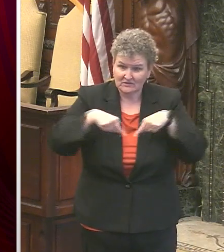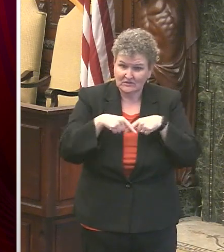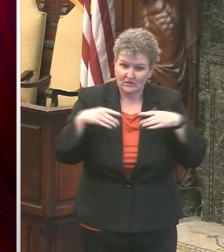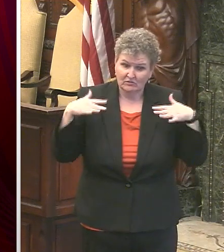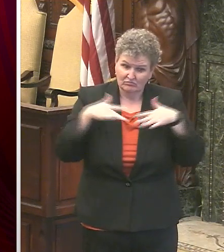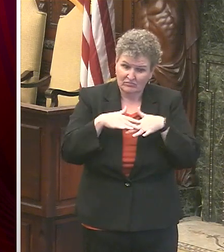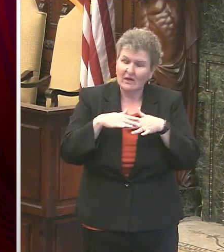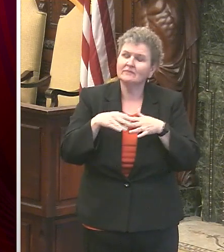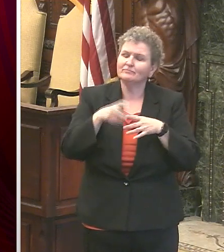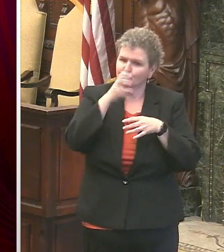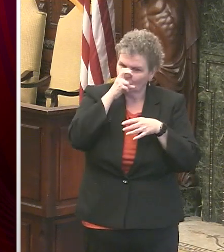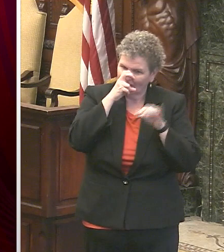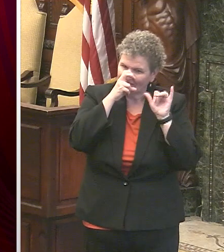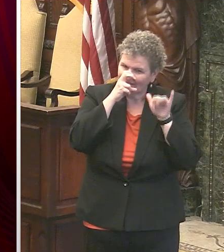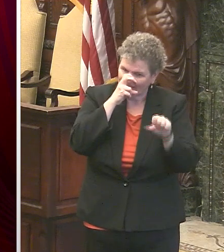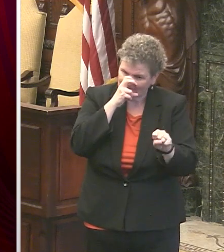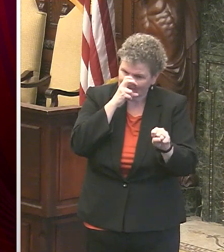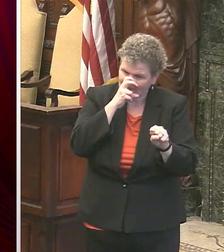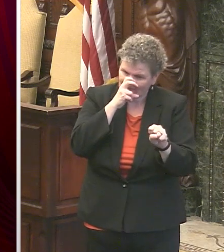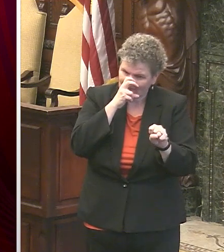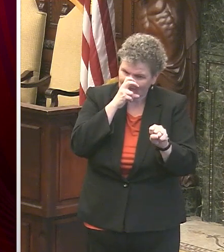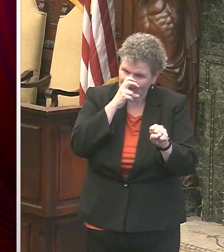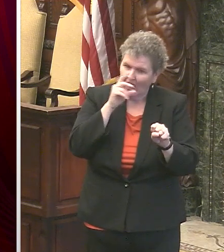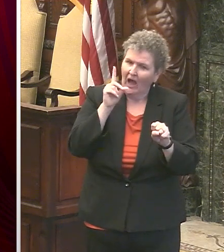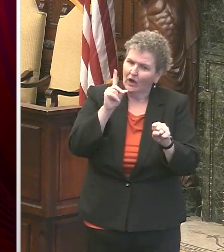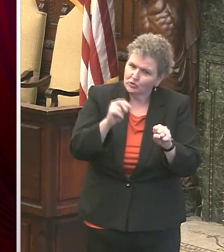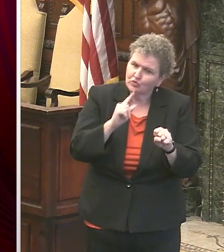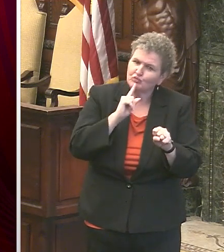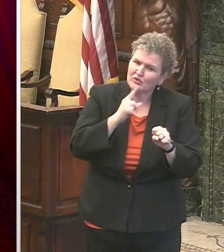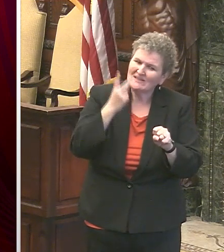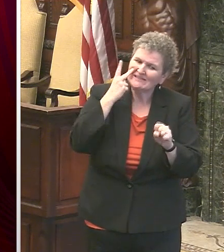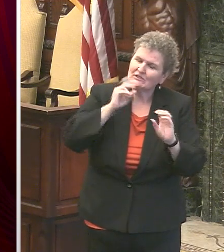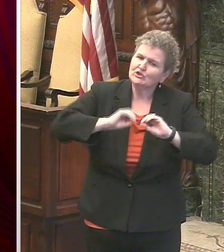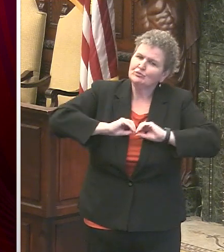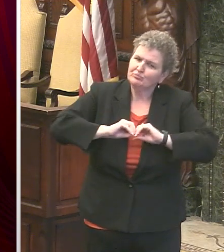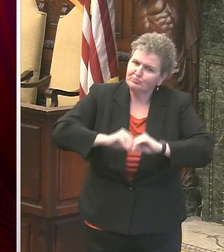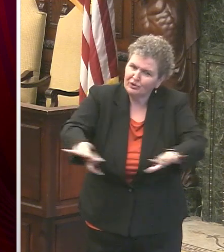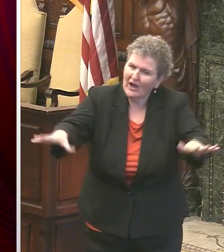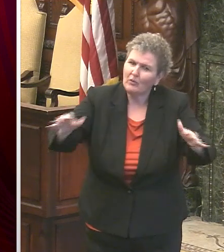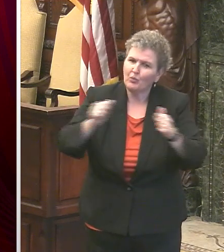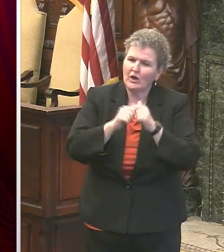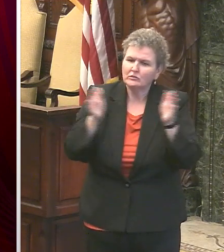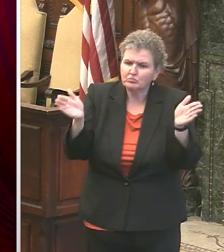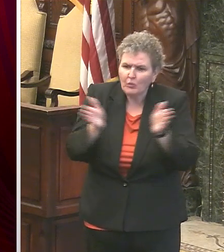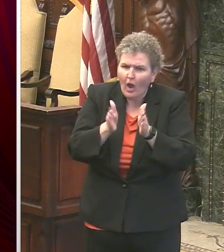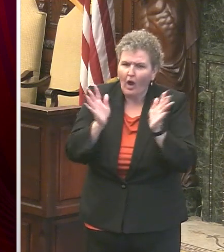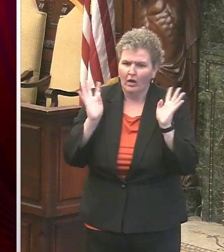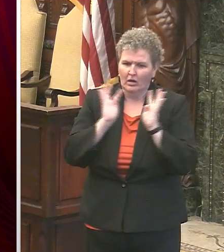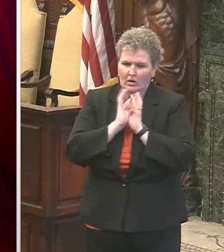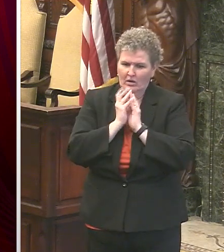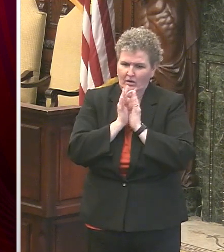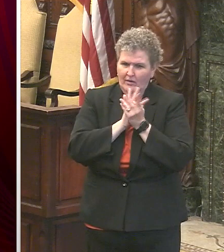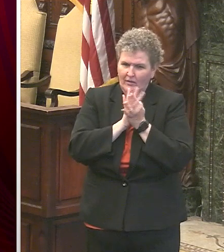currently have. And we do think we are seeing spread in these small gatherings. And so I would simply recommend that hotels use the